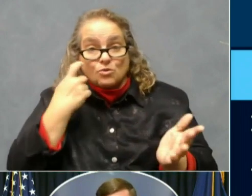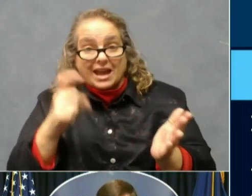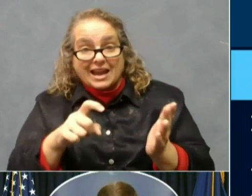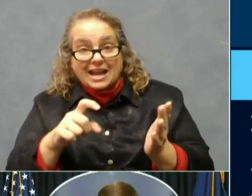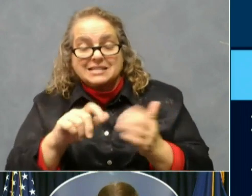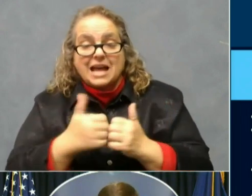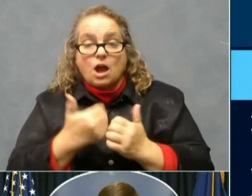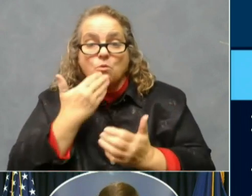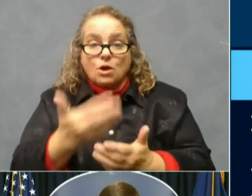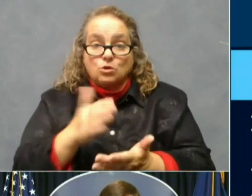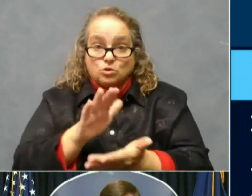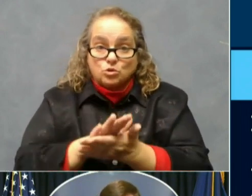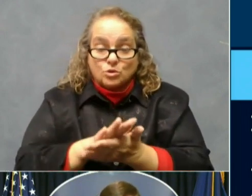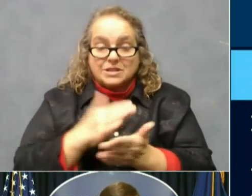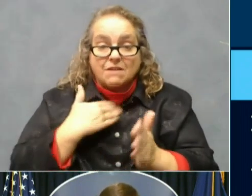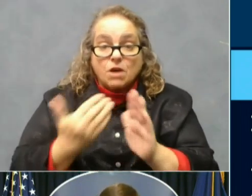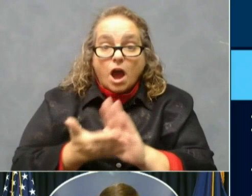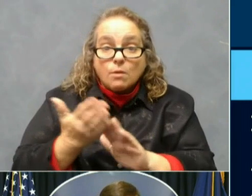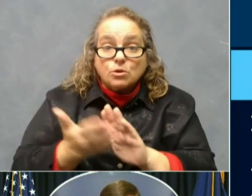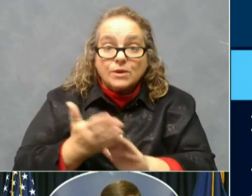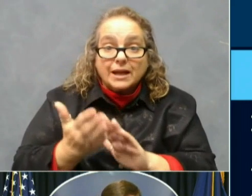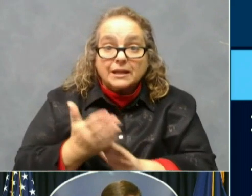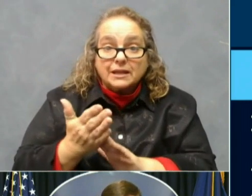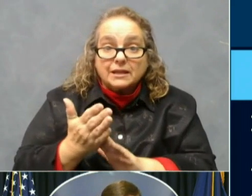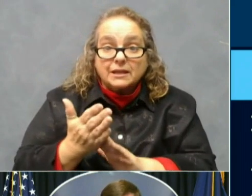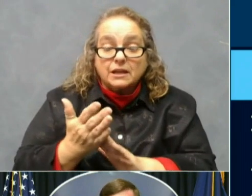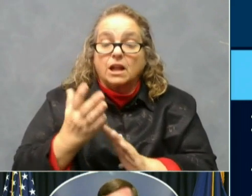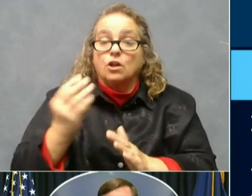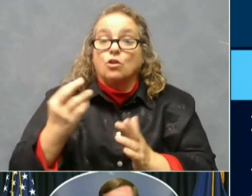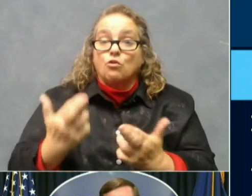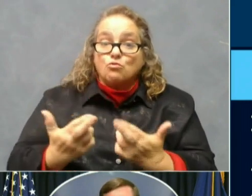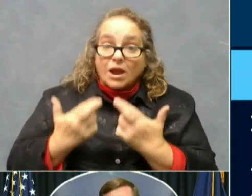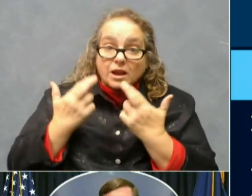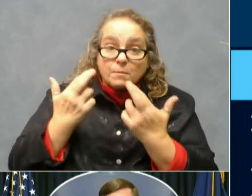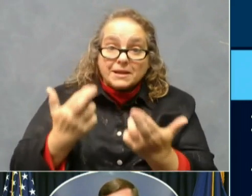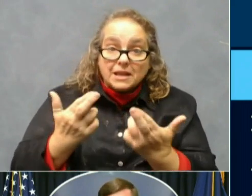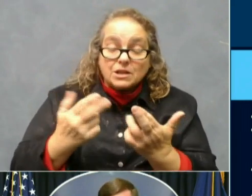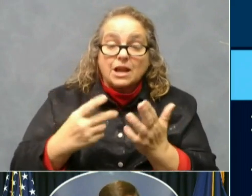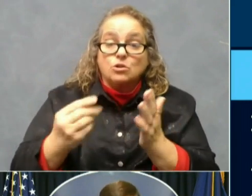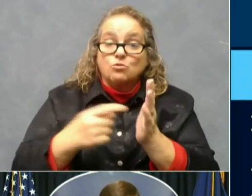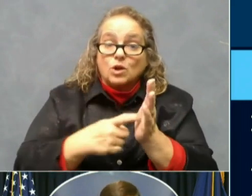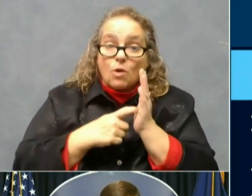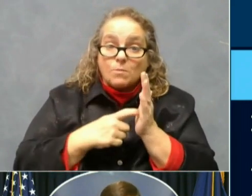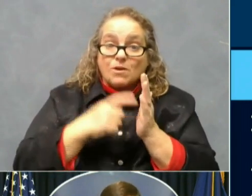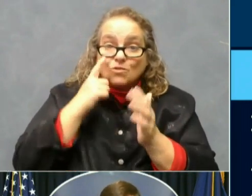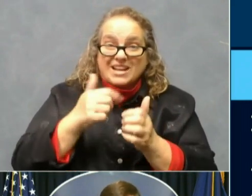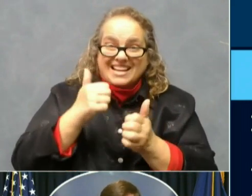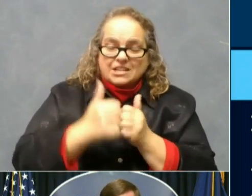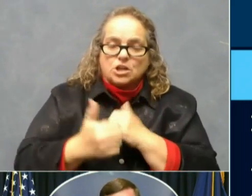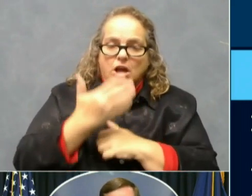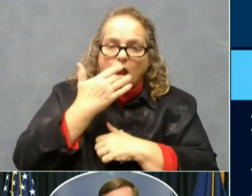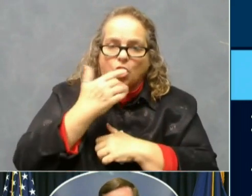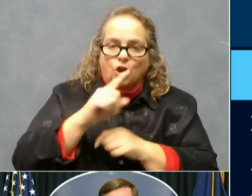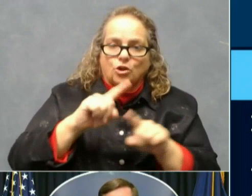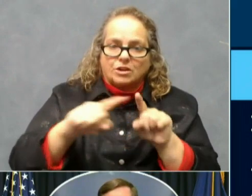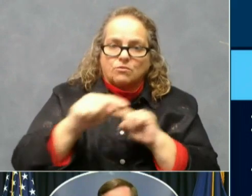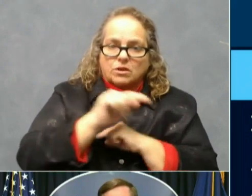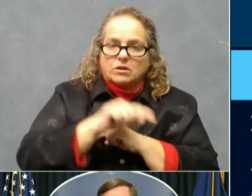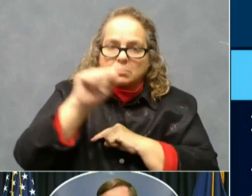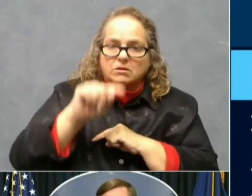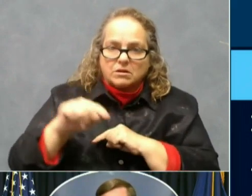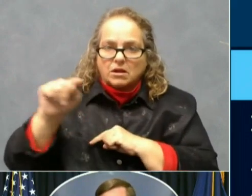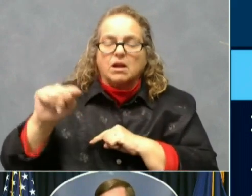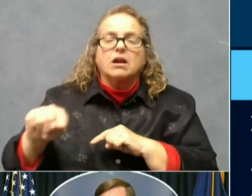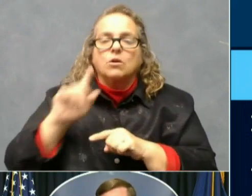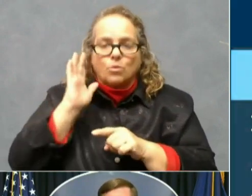have operated, the recommendations and requirements for each color code are changing. In other